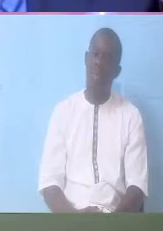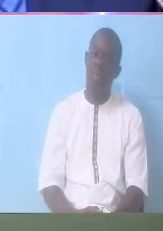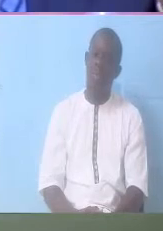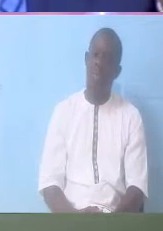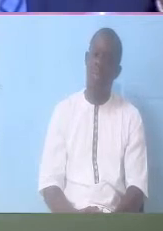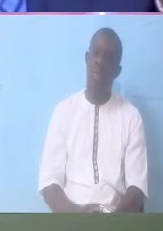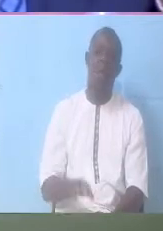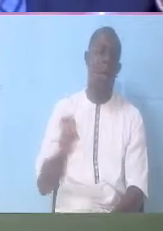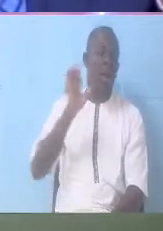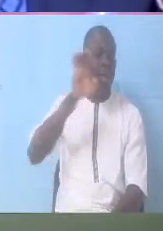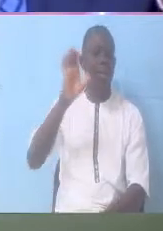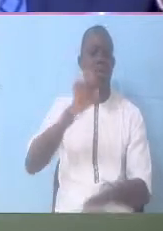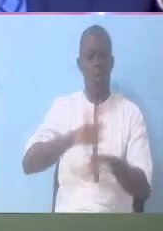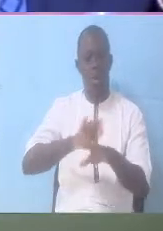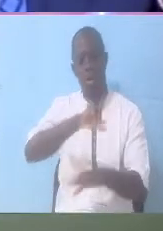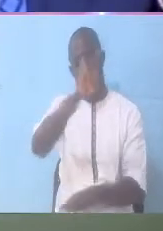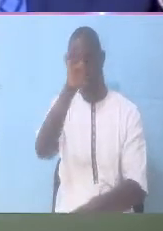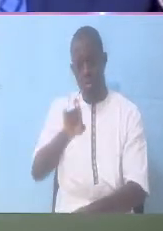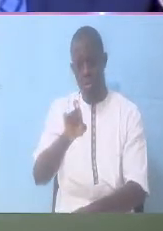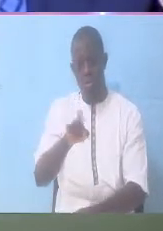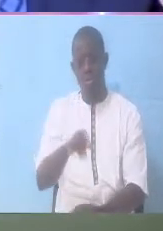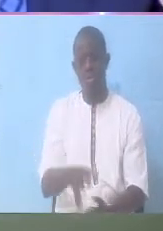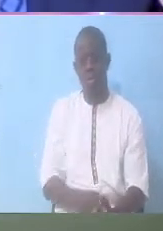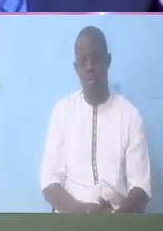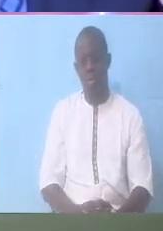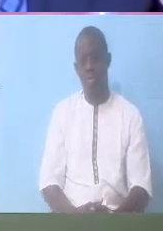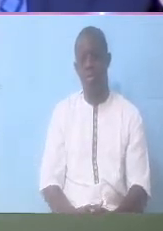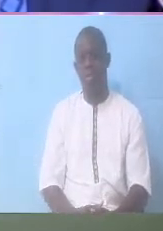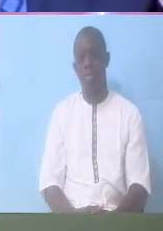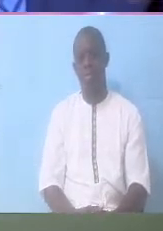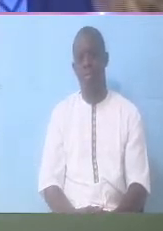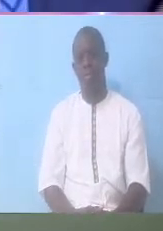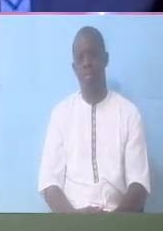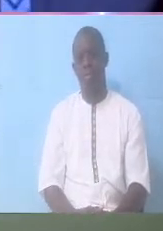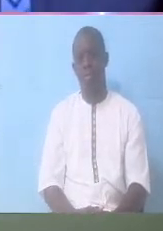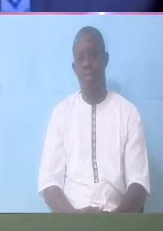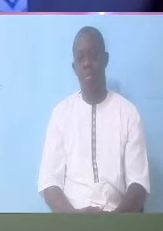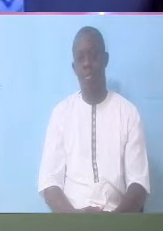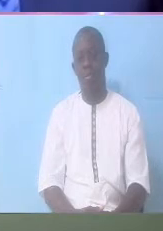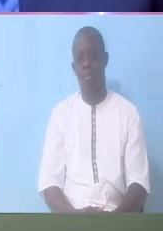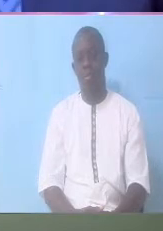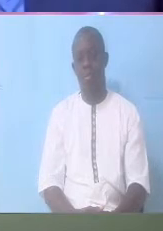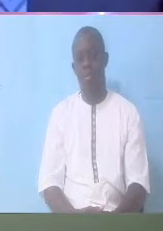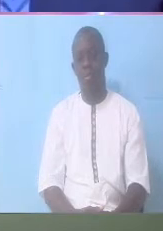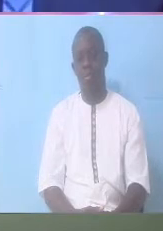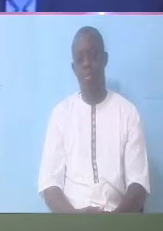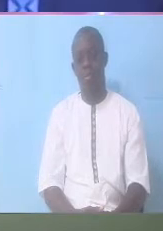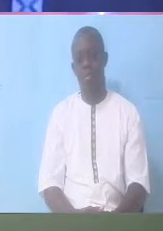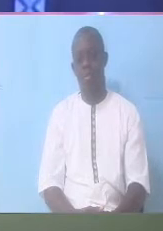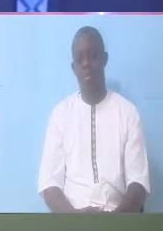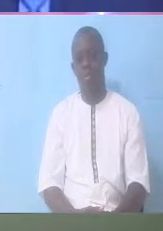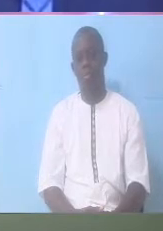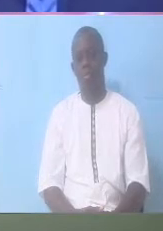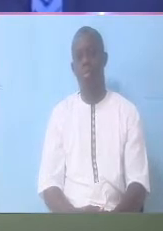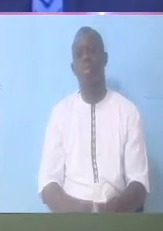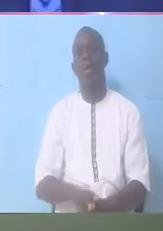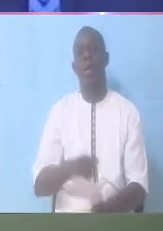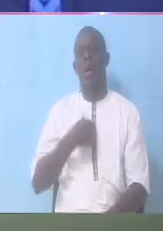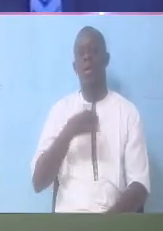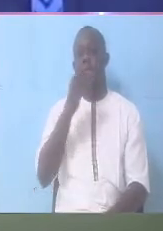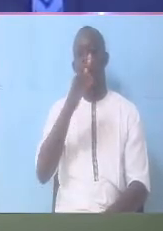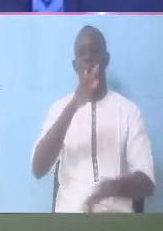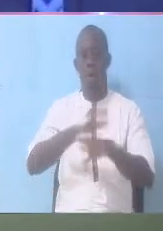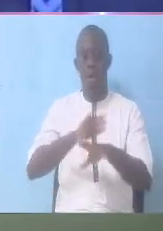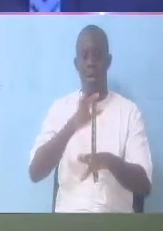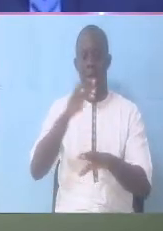Listen to the question. Yes. Okay. I said, on the list